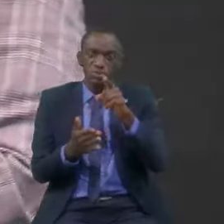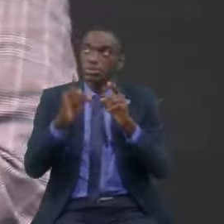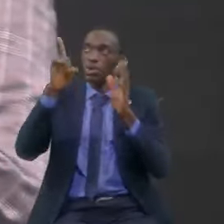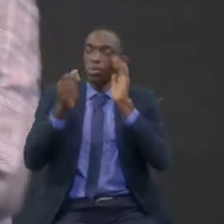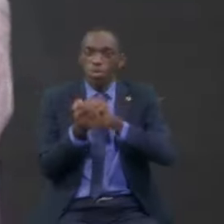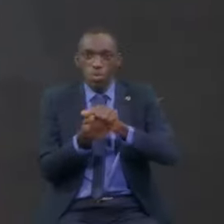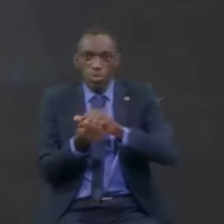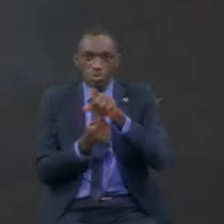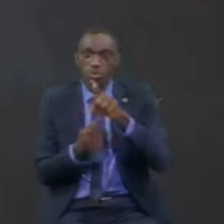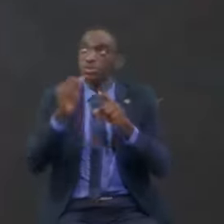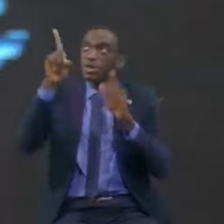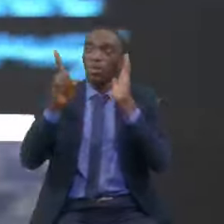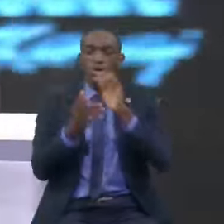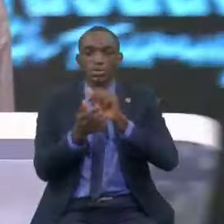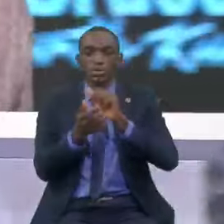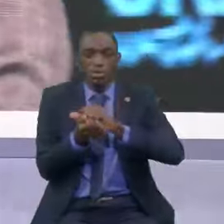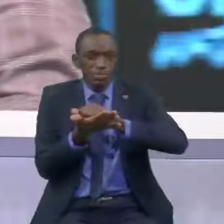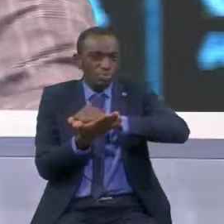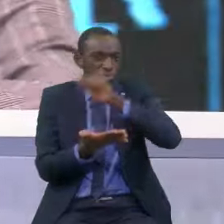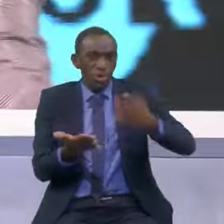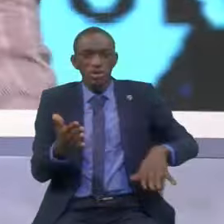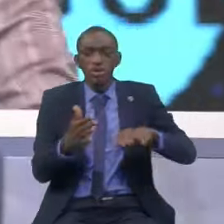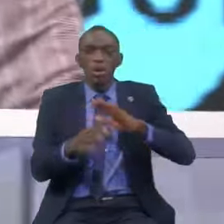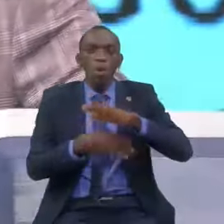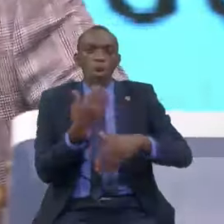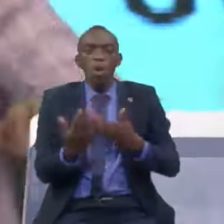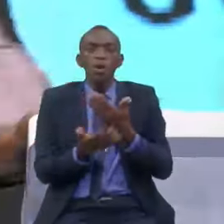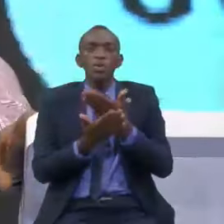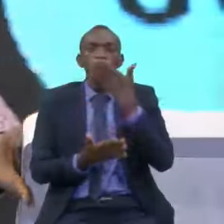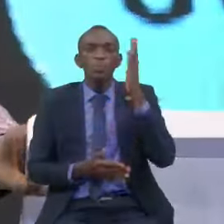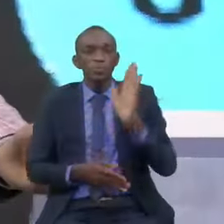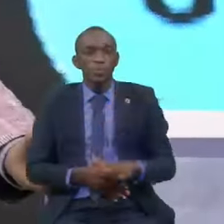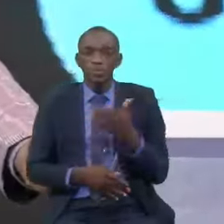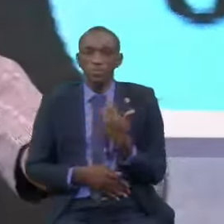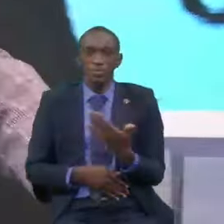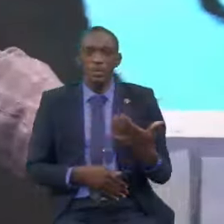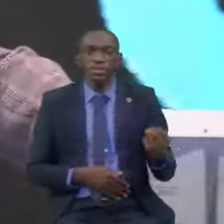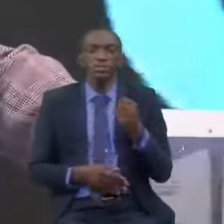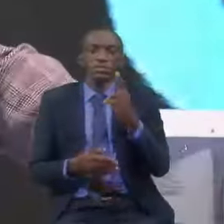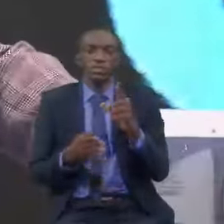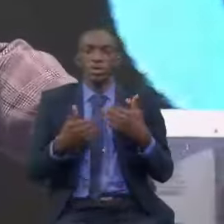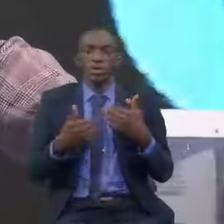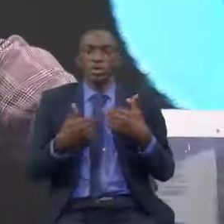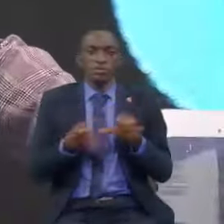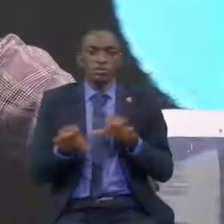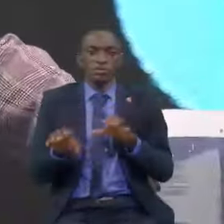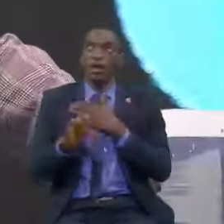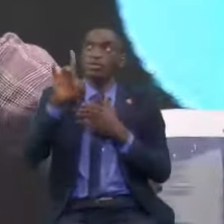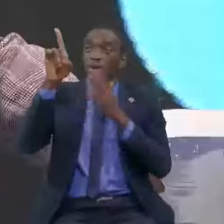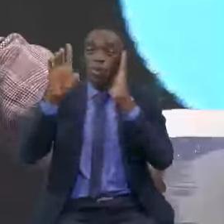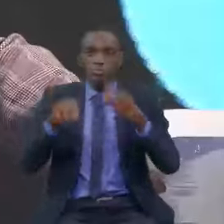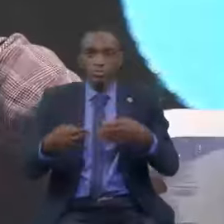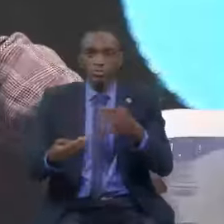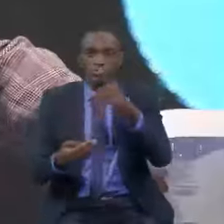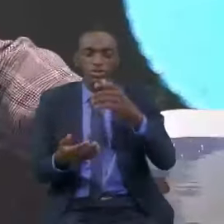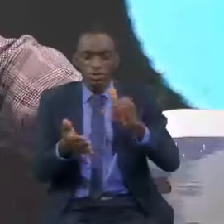blot away every evil sin that you have done. And he'll give you that new